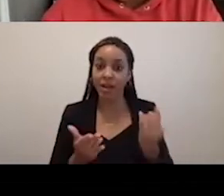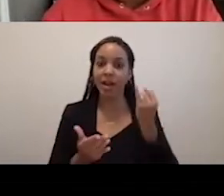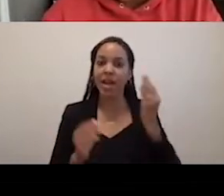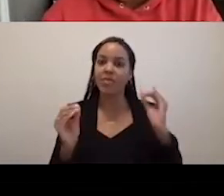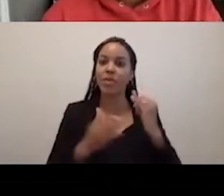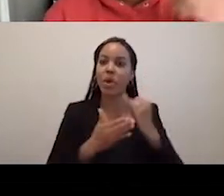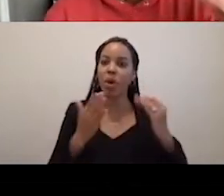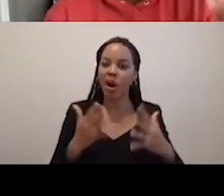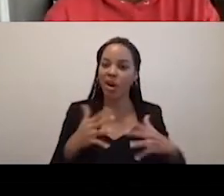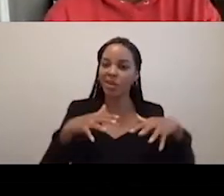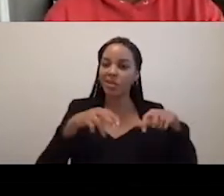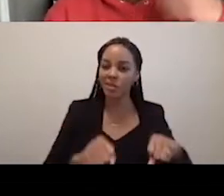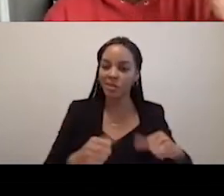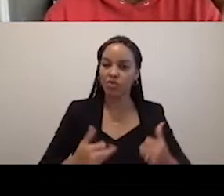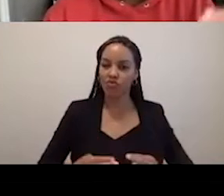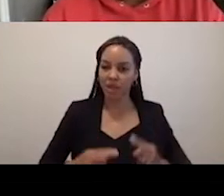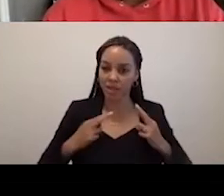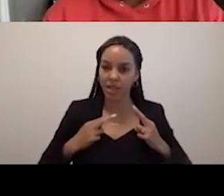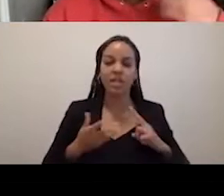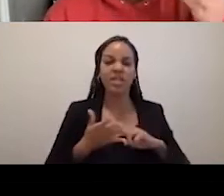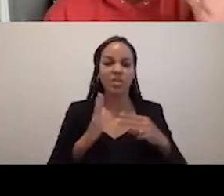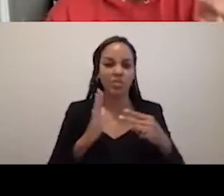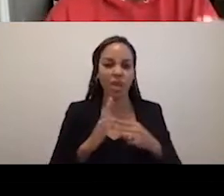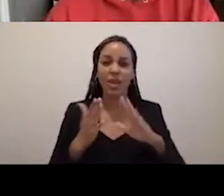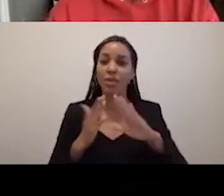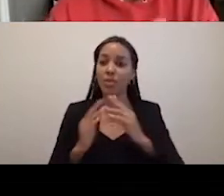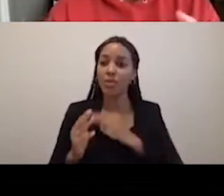use this space for workshops, book clubs,